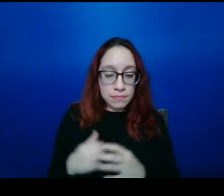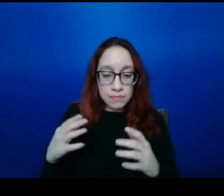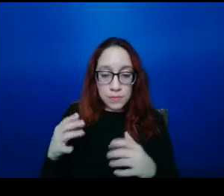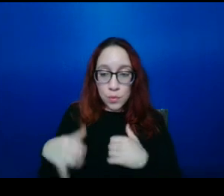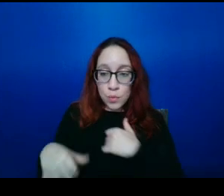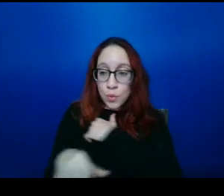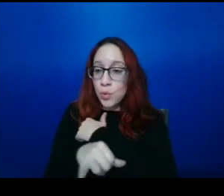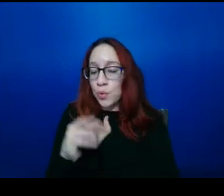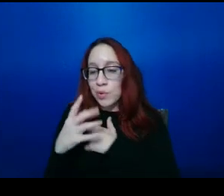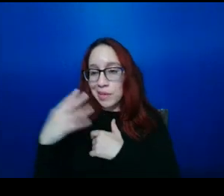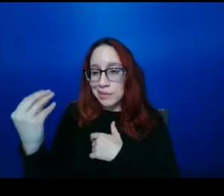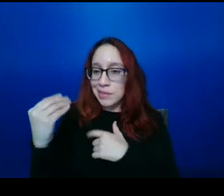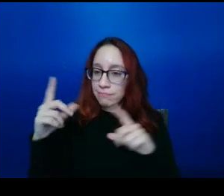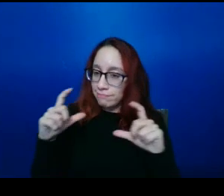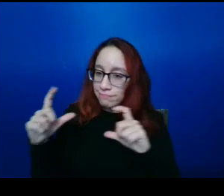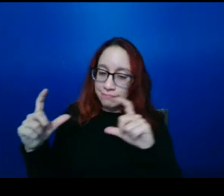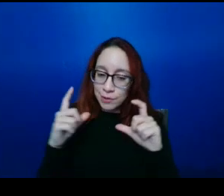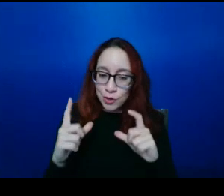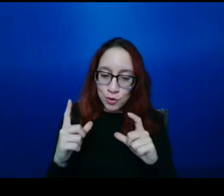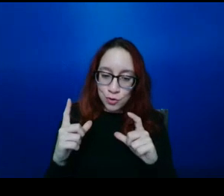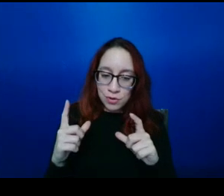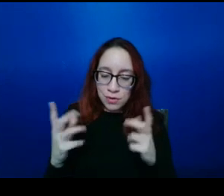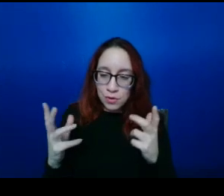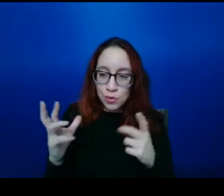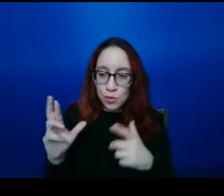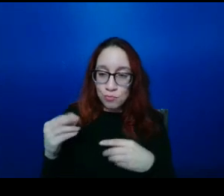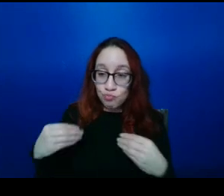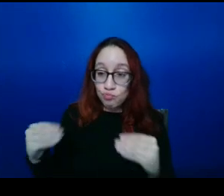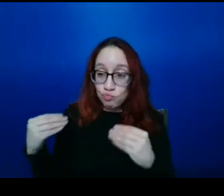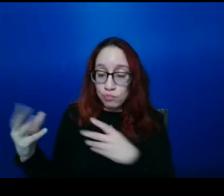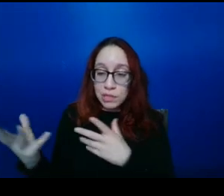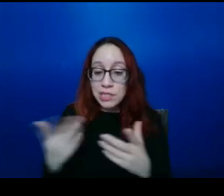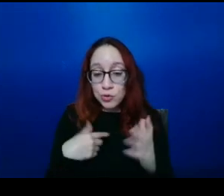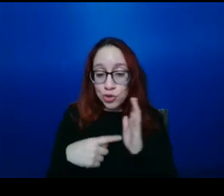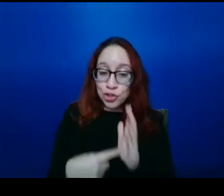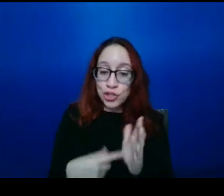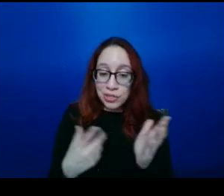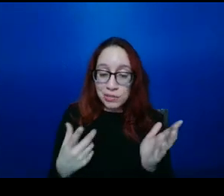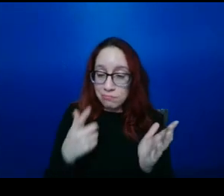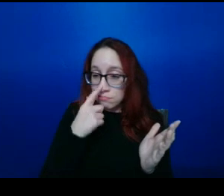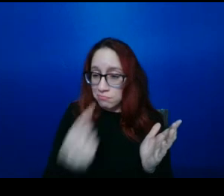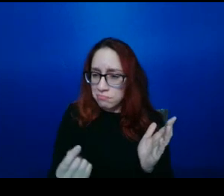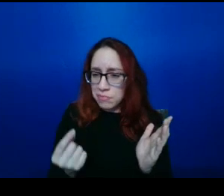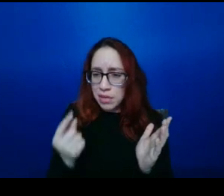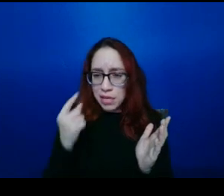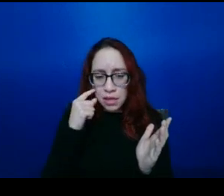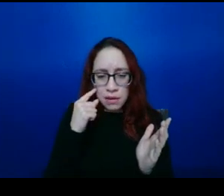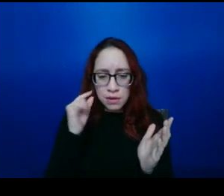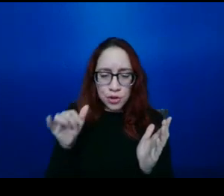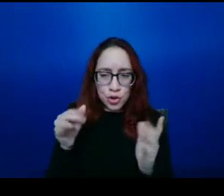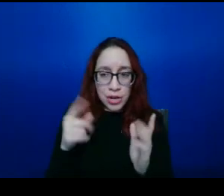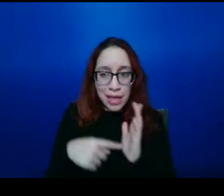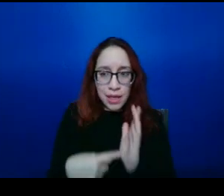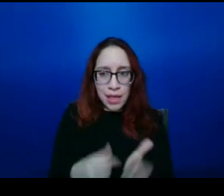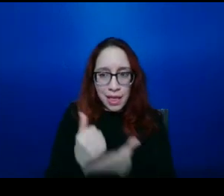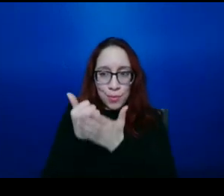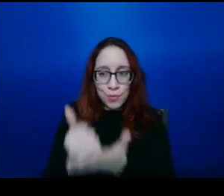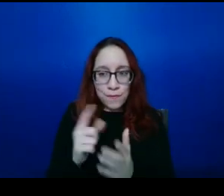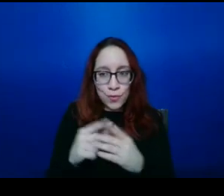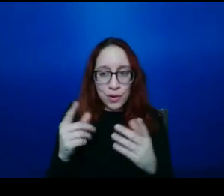courtyards, these are some exterior shots with retail. What this shows, interestingly, I thought this could be useful